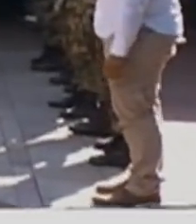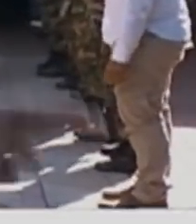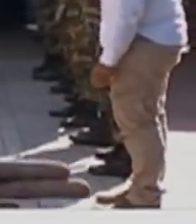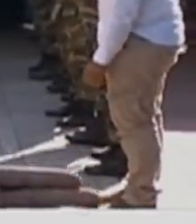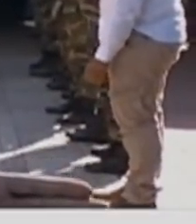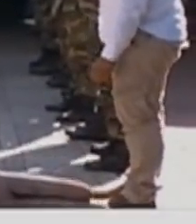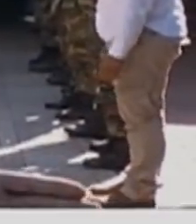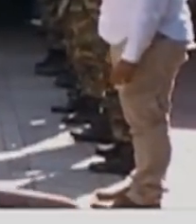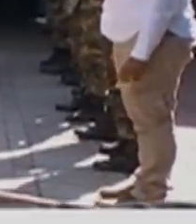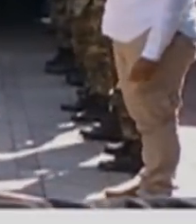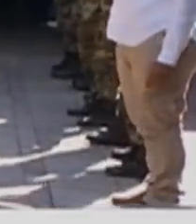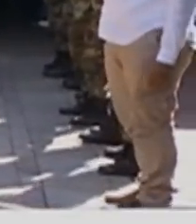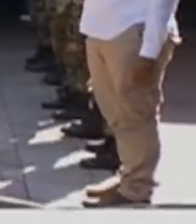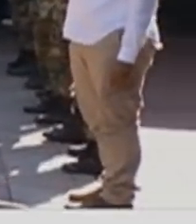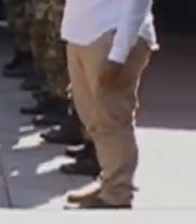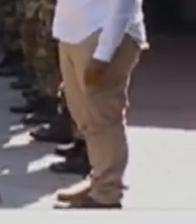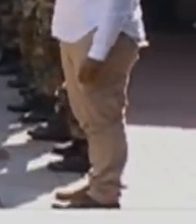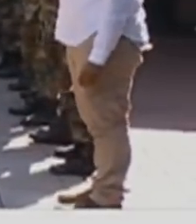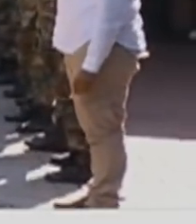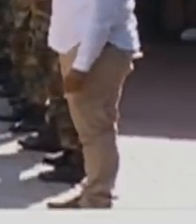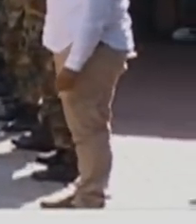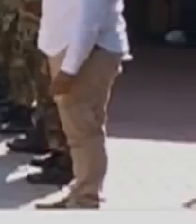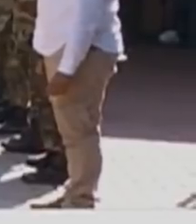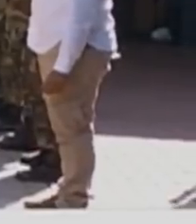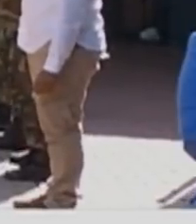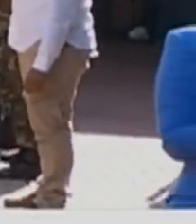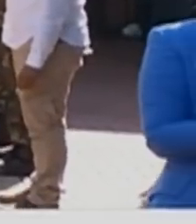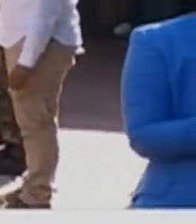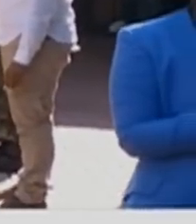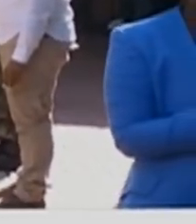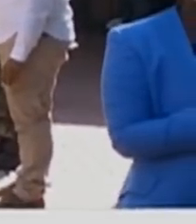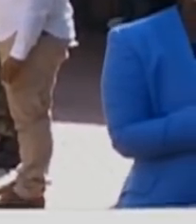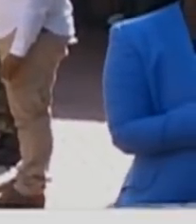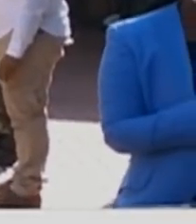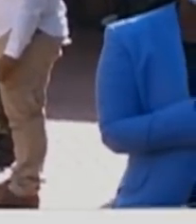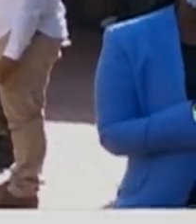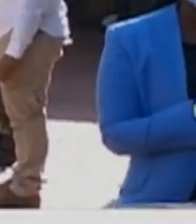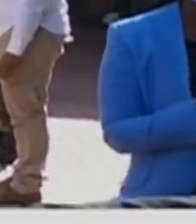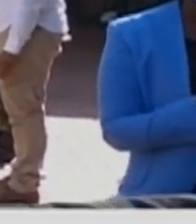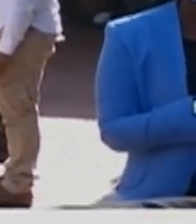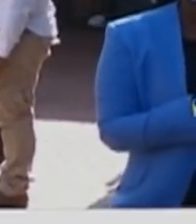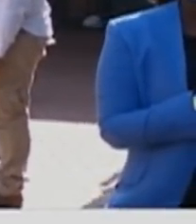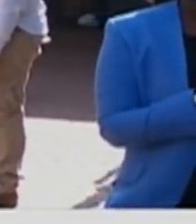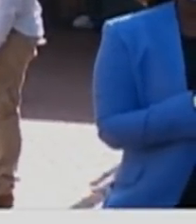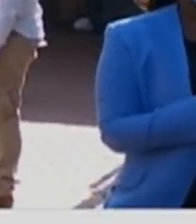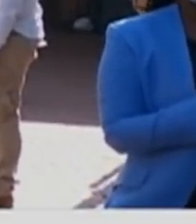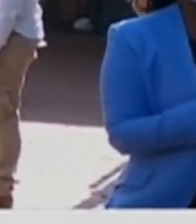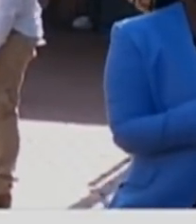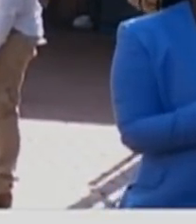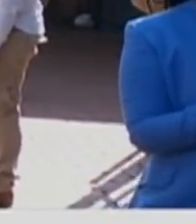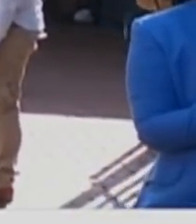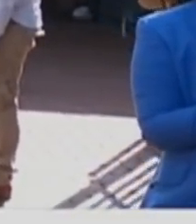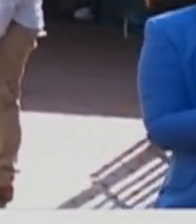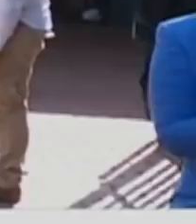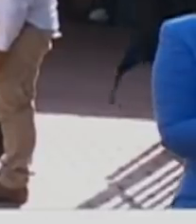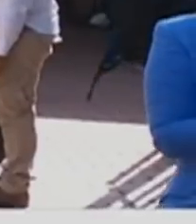president, and he was also part of that delegation, a surprise show. The second issue, Samgele, is the issue of the